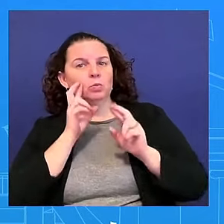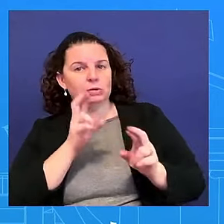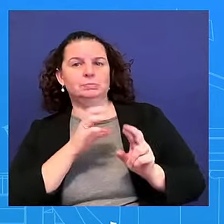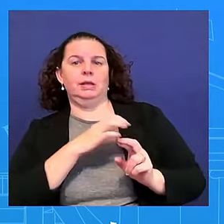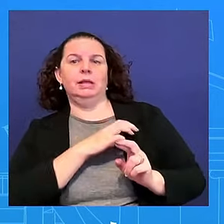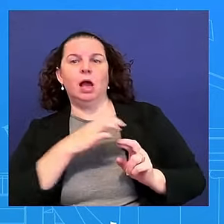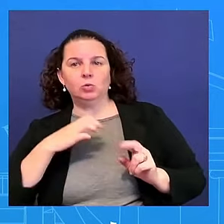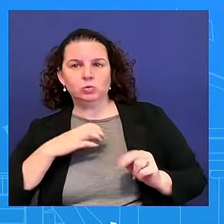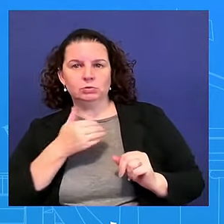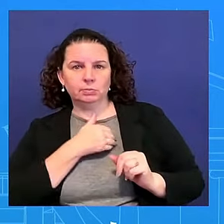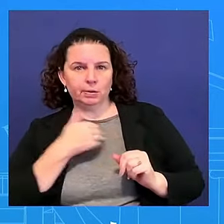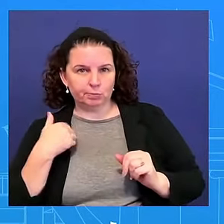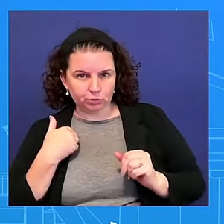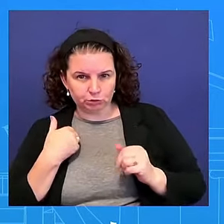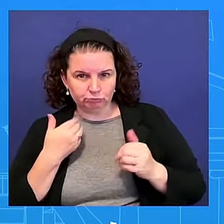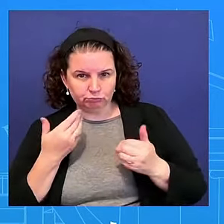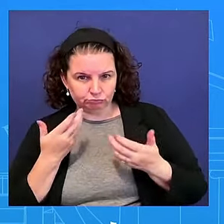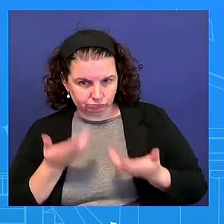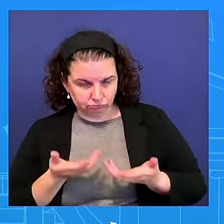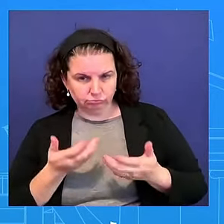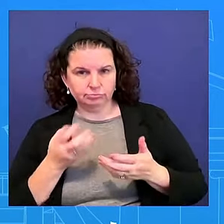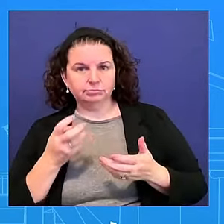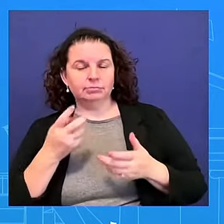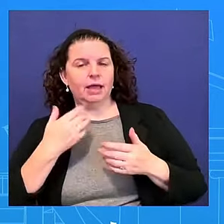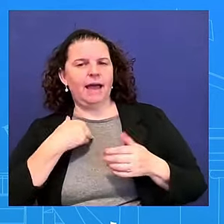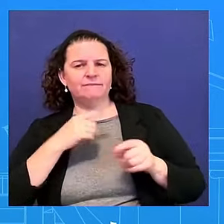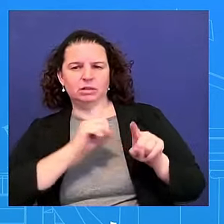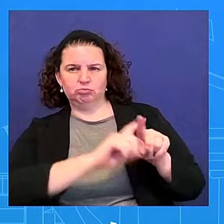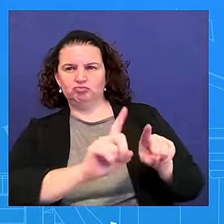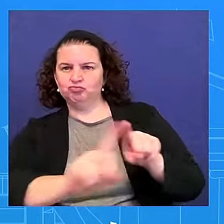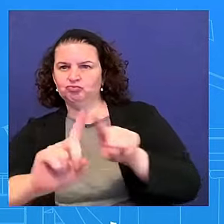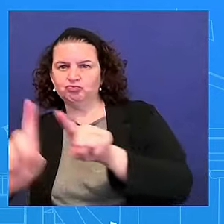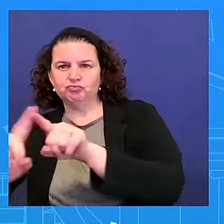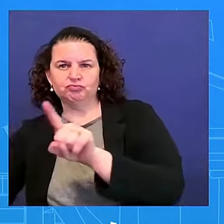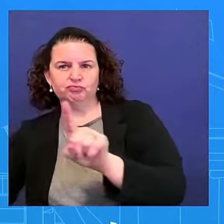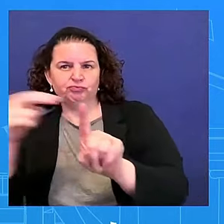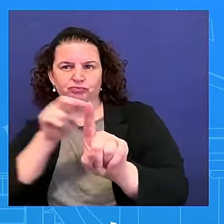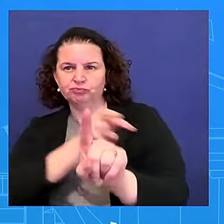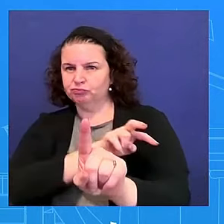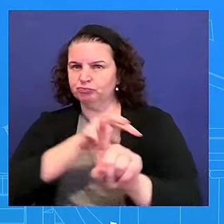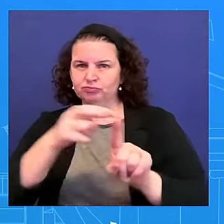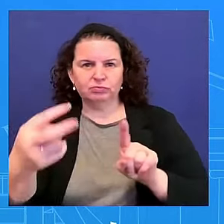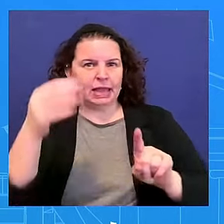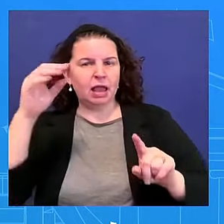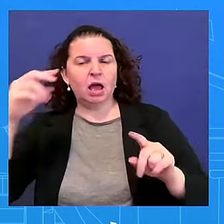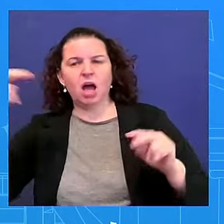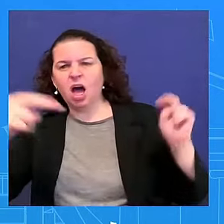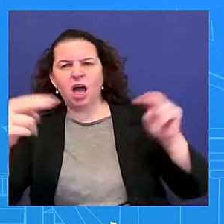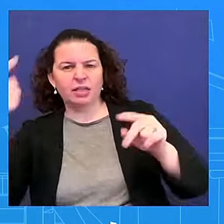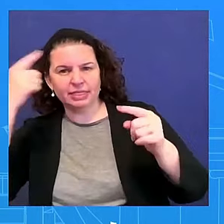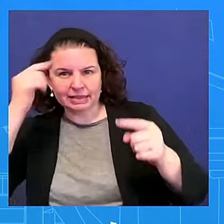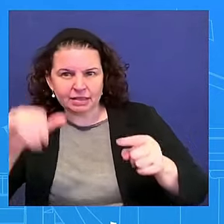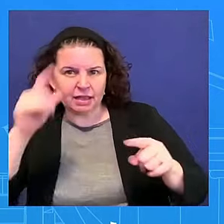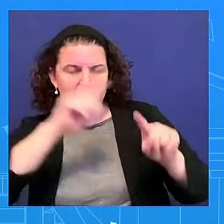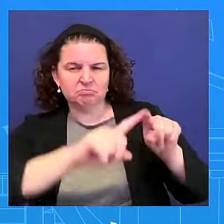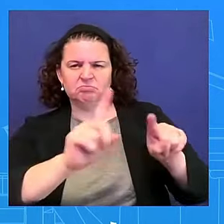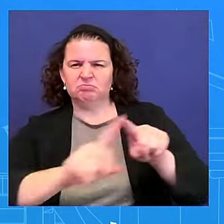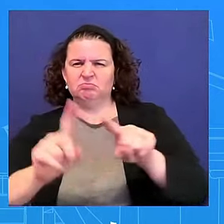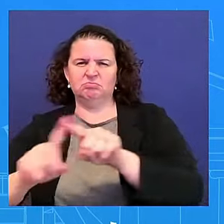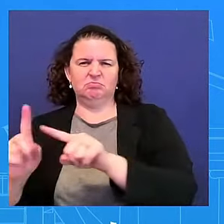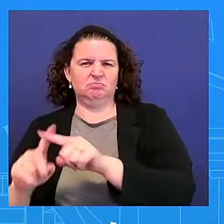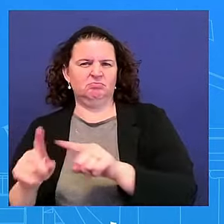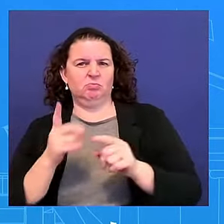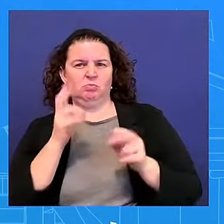them that we had opportunities to deliver really, really good results on behalf of the American people. But there is the whole Congressional